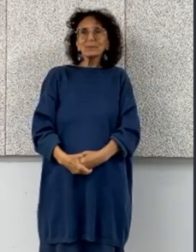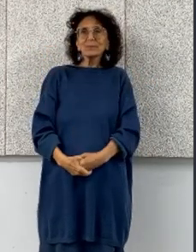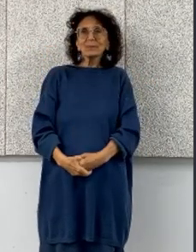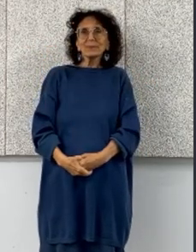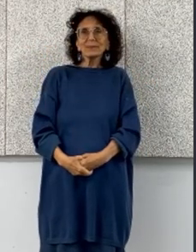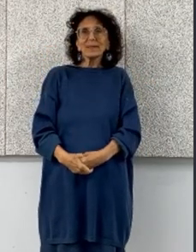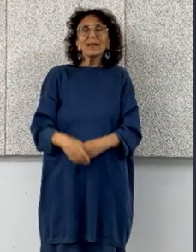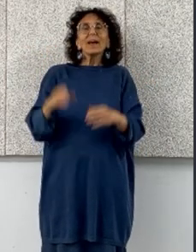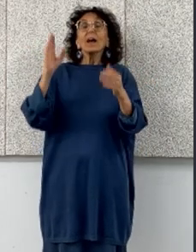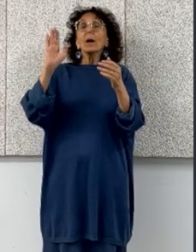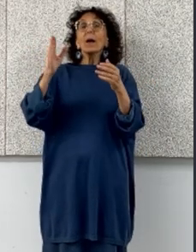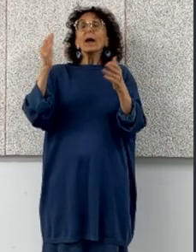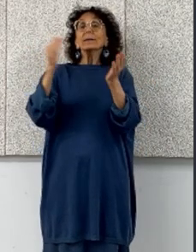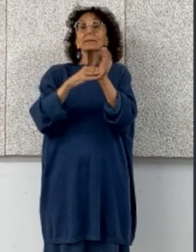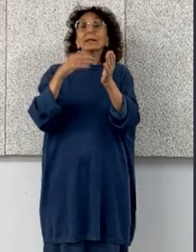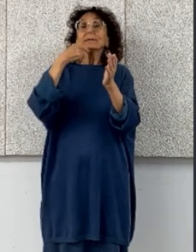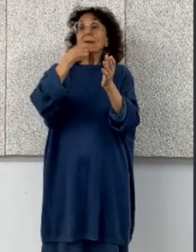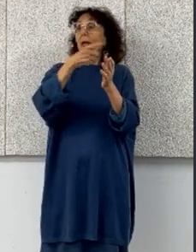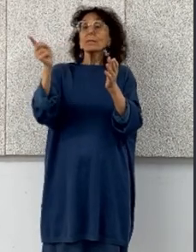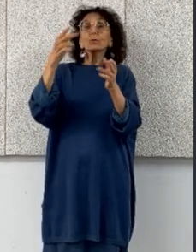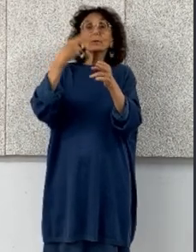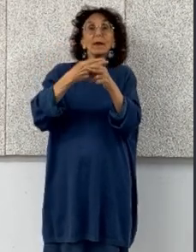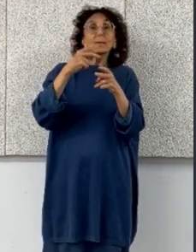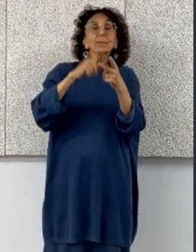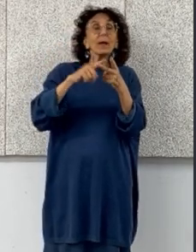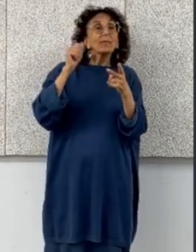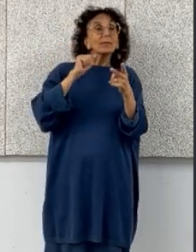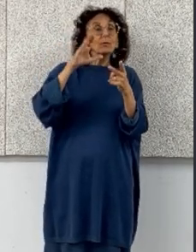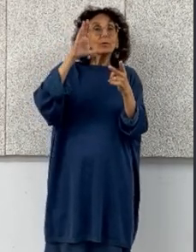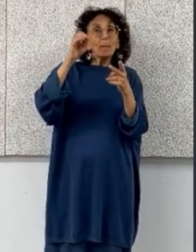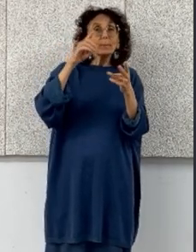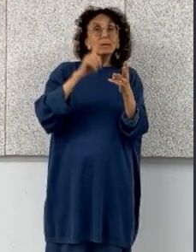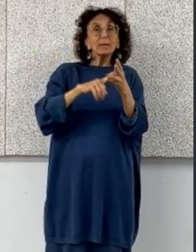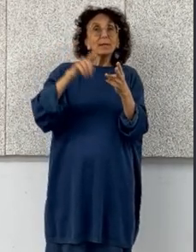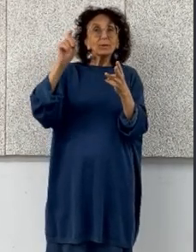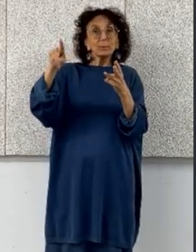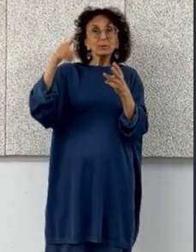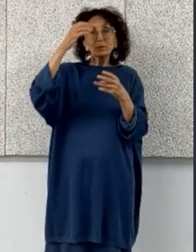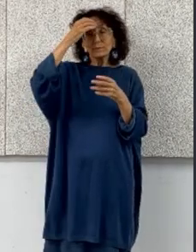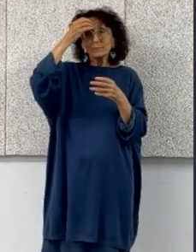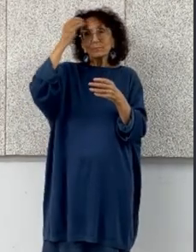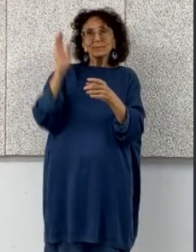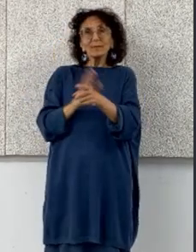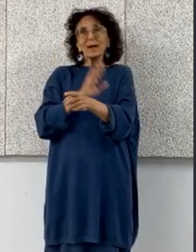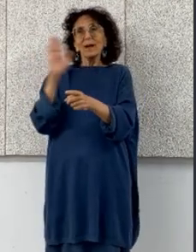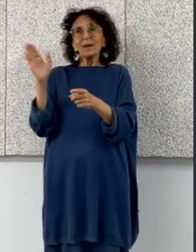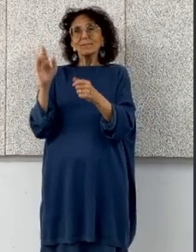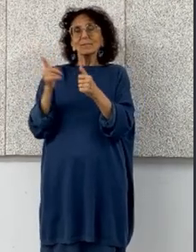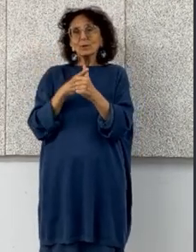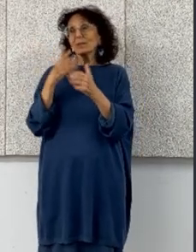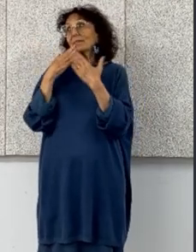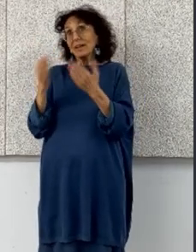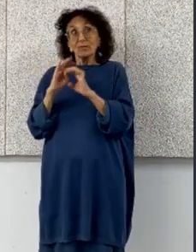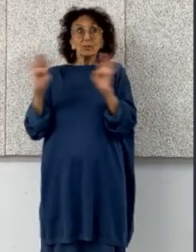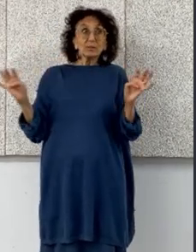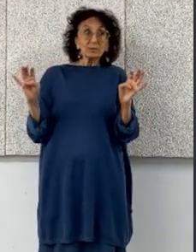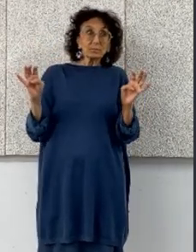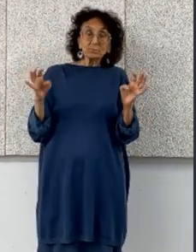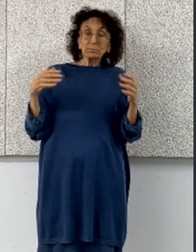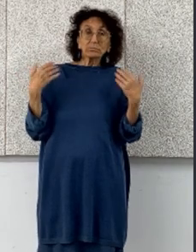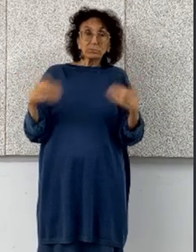please share your name, the theater that you are from, and then ask your question. Hi, first, thank you for this, it's